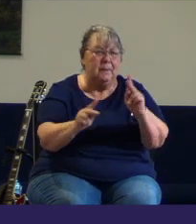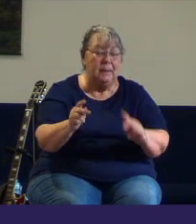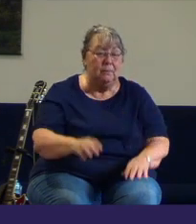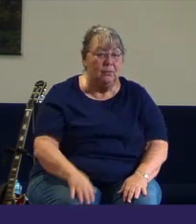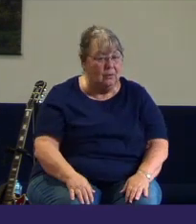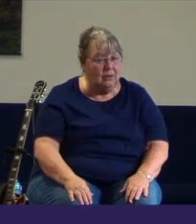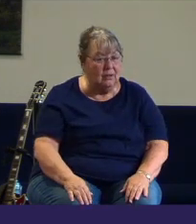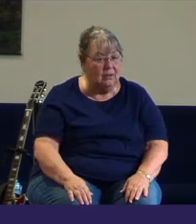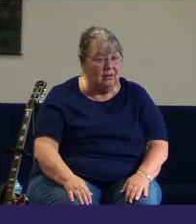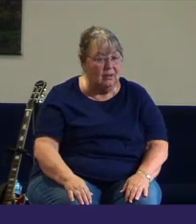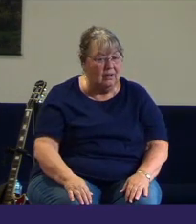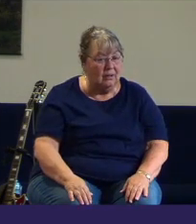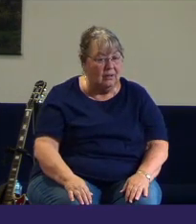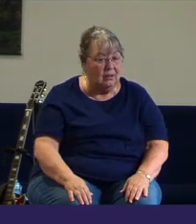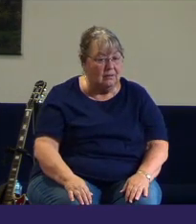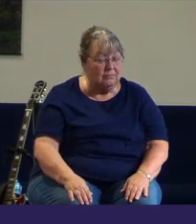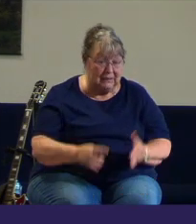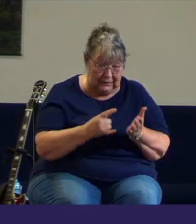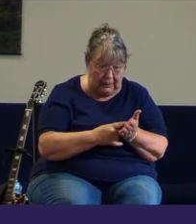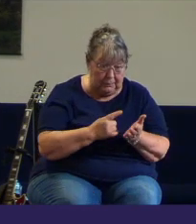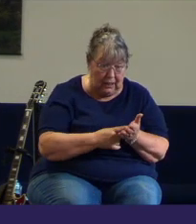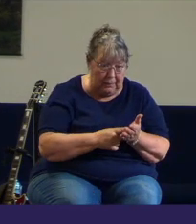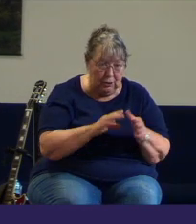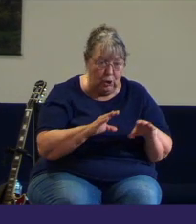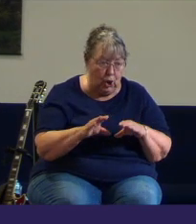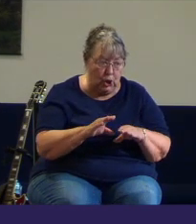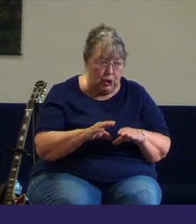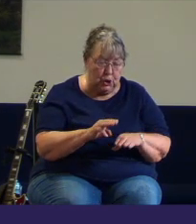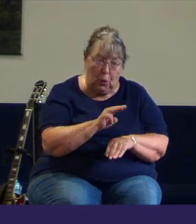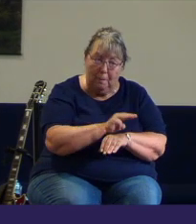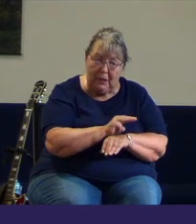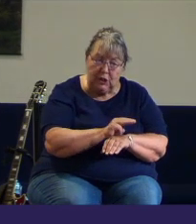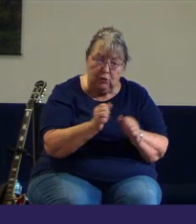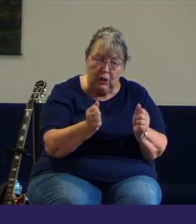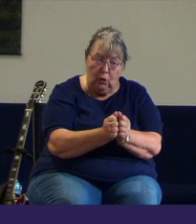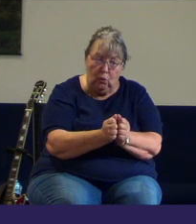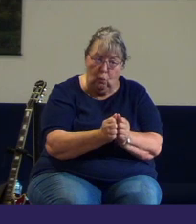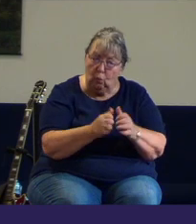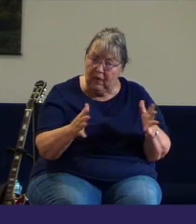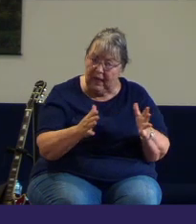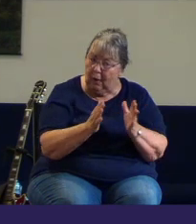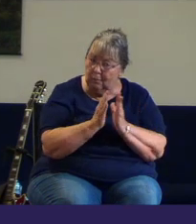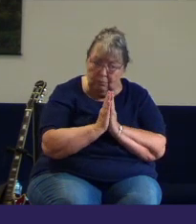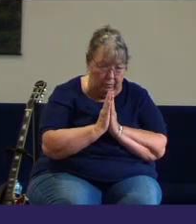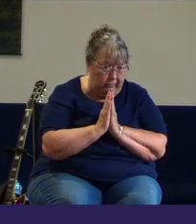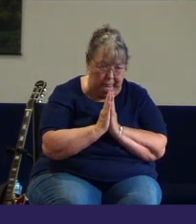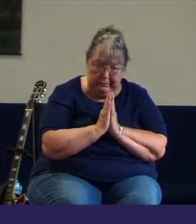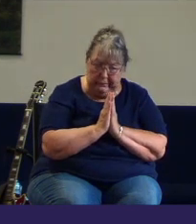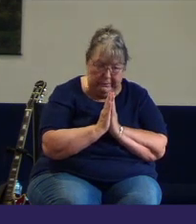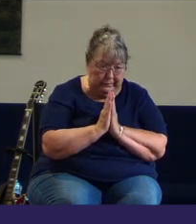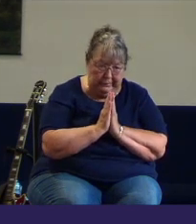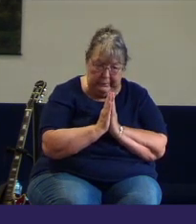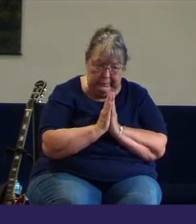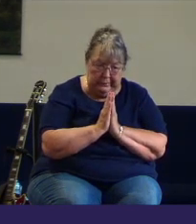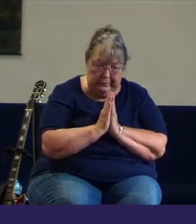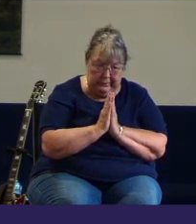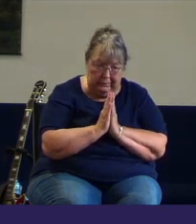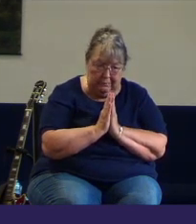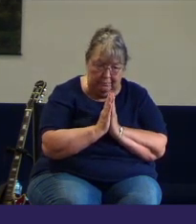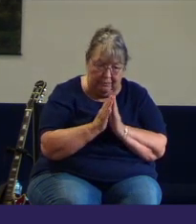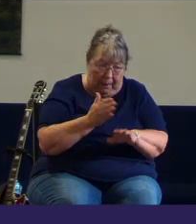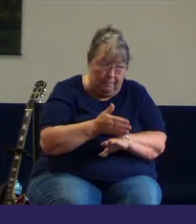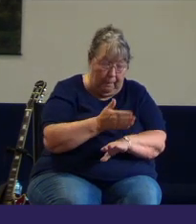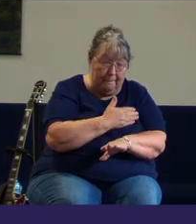ministry without prayer, which is one of the reasons why I had to leave the previous church I was at,